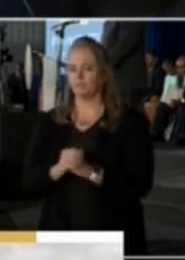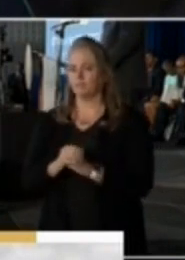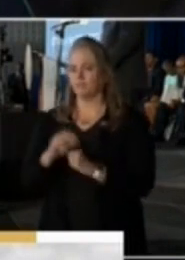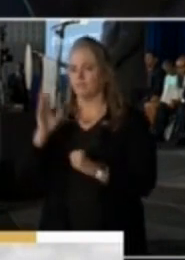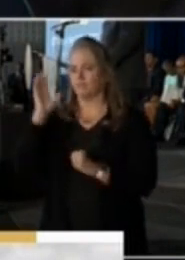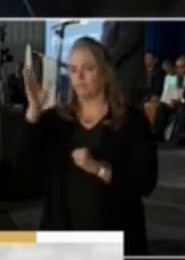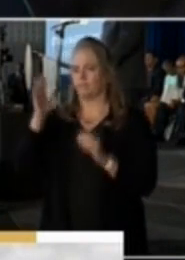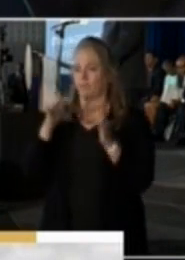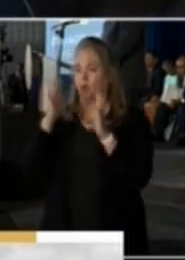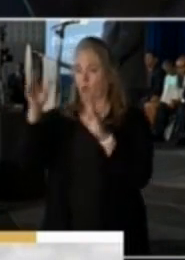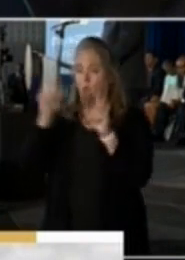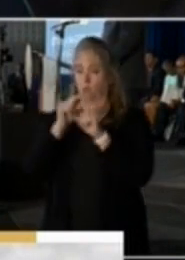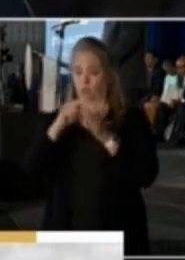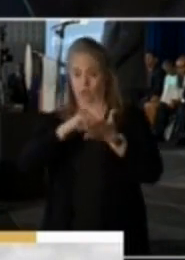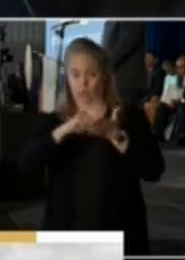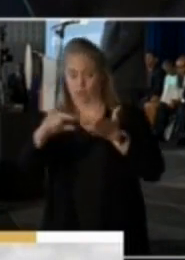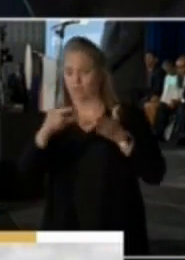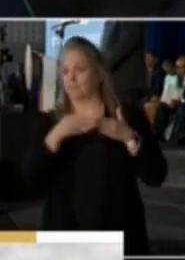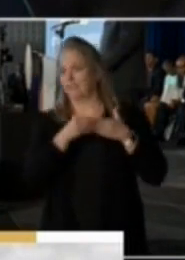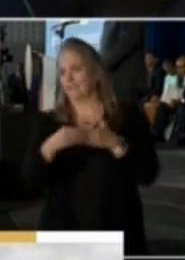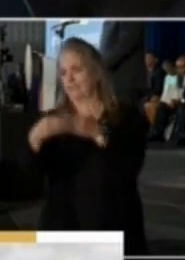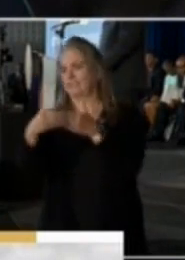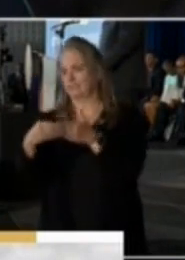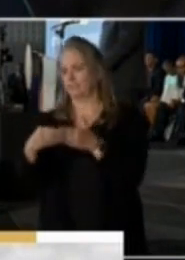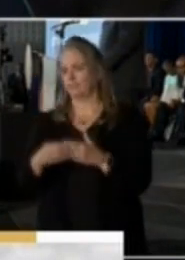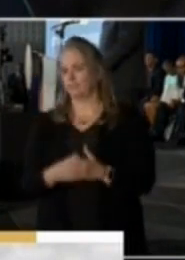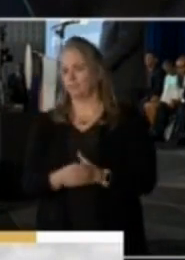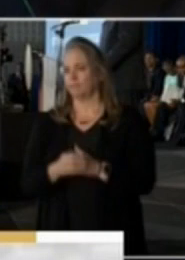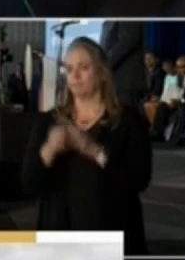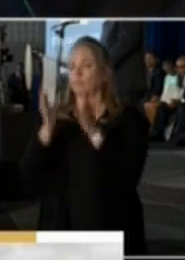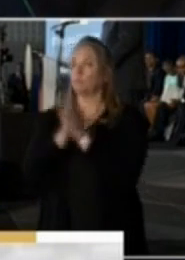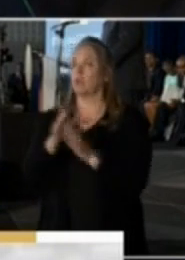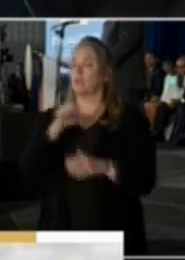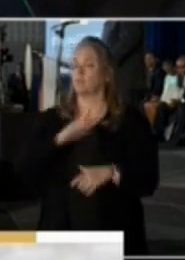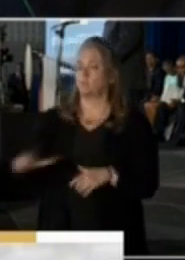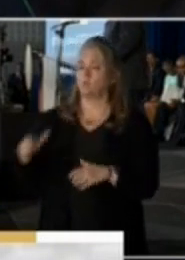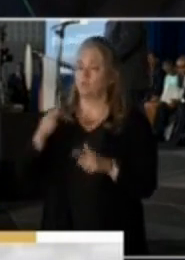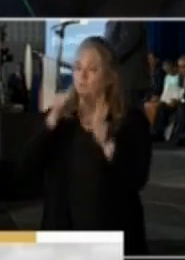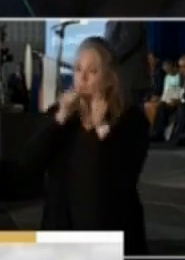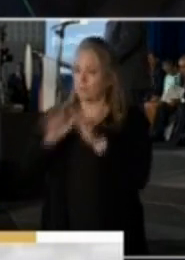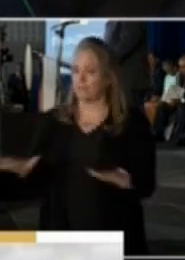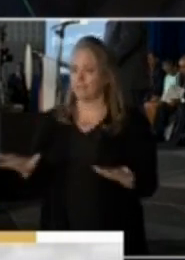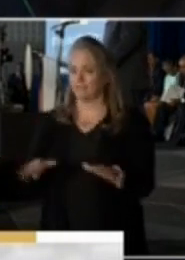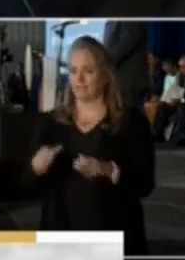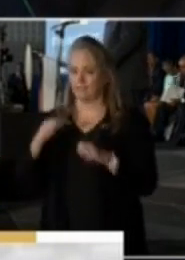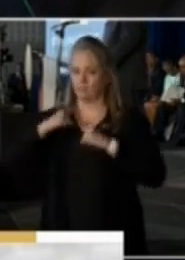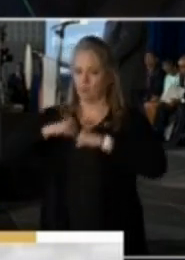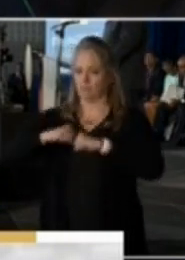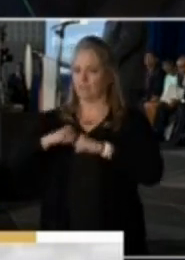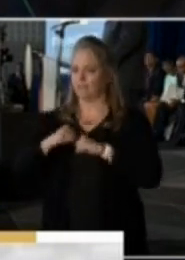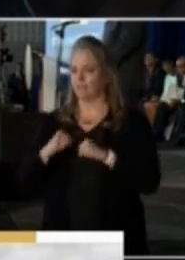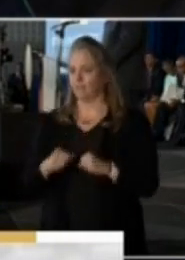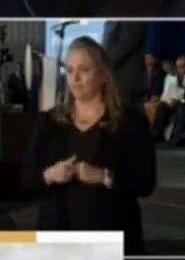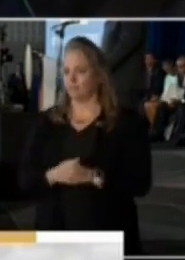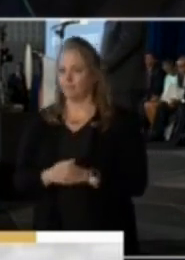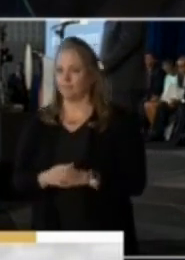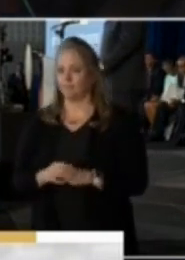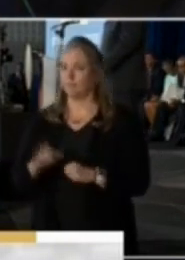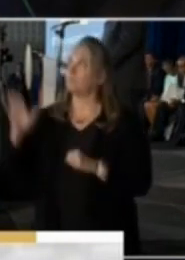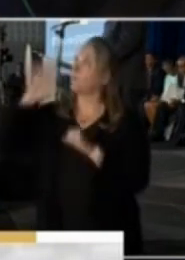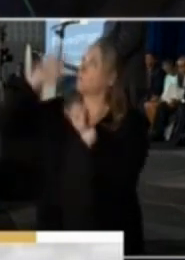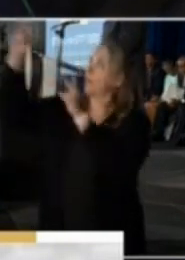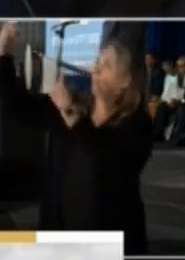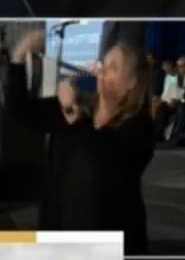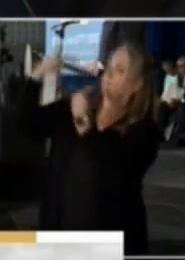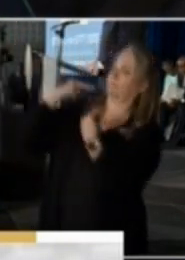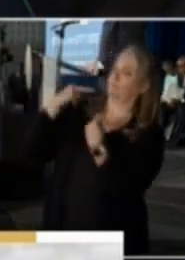May the Lord bless us and keep us. May the Lord make his face to shine upon us and be gracious